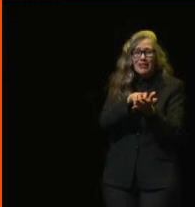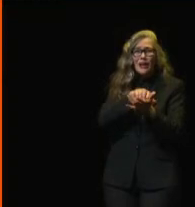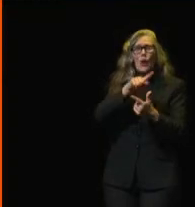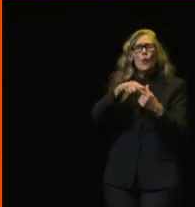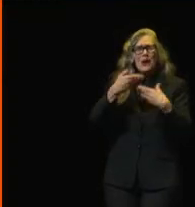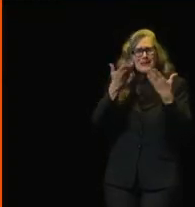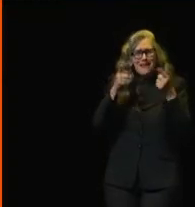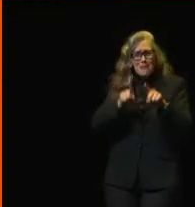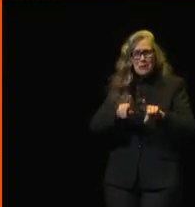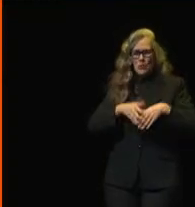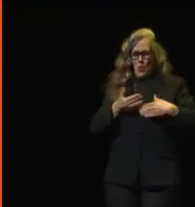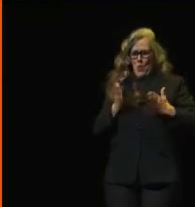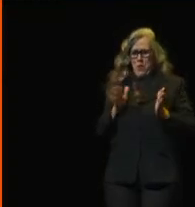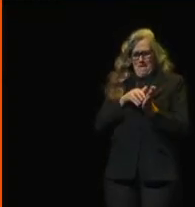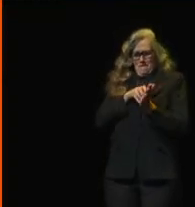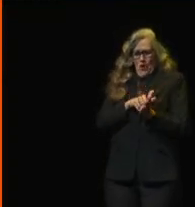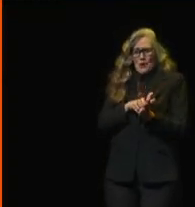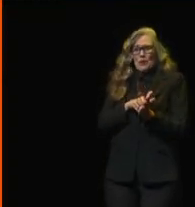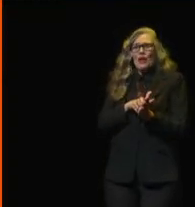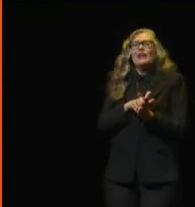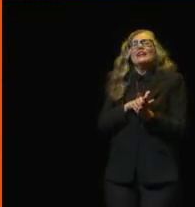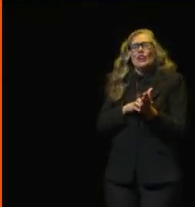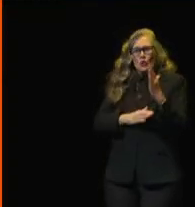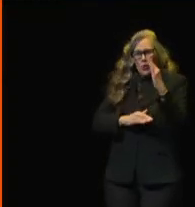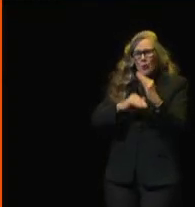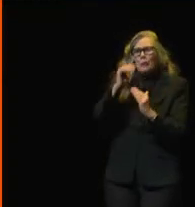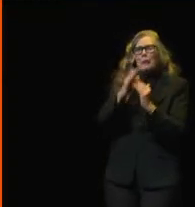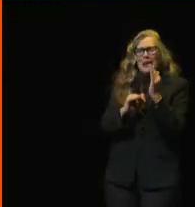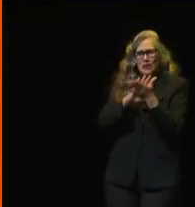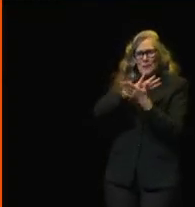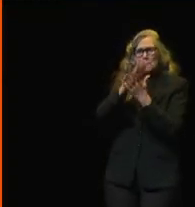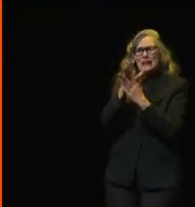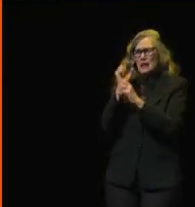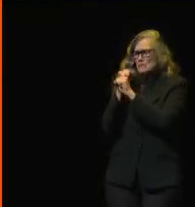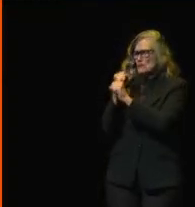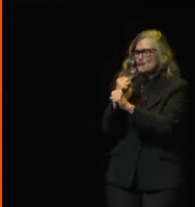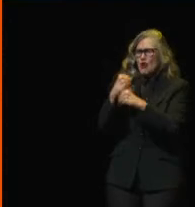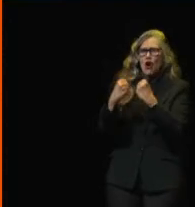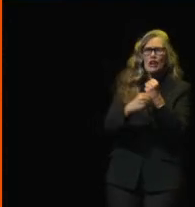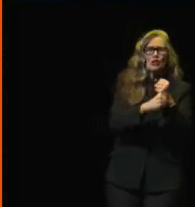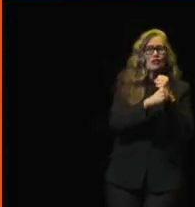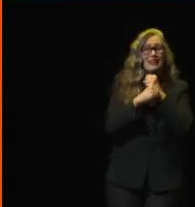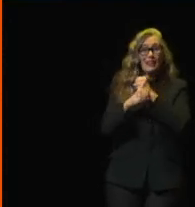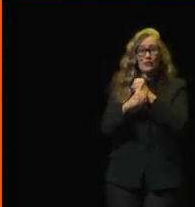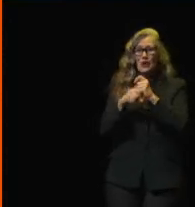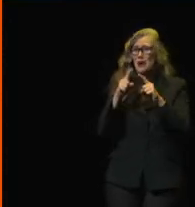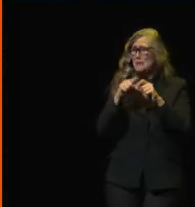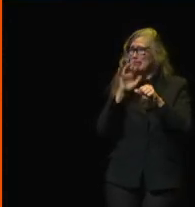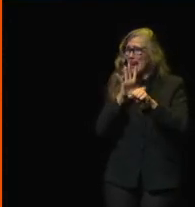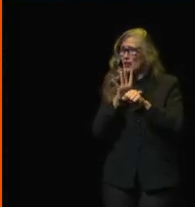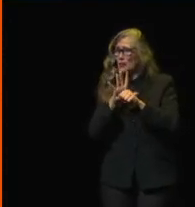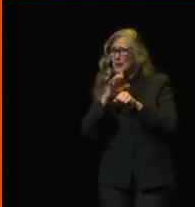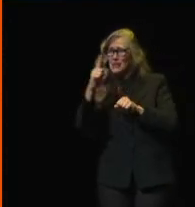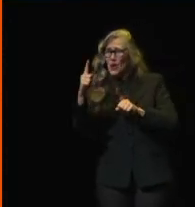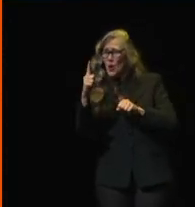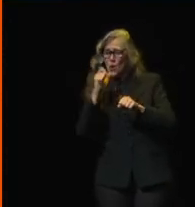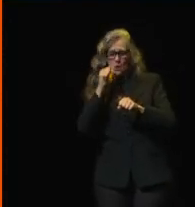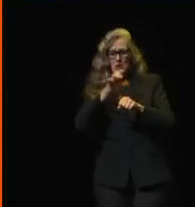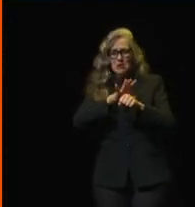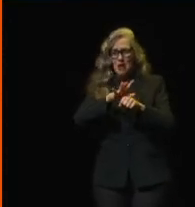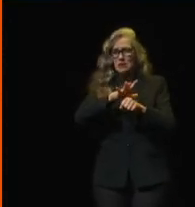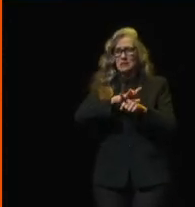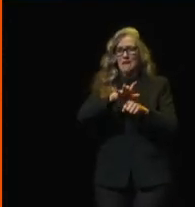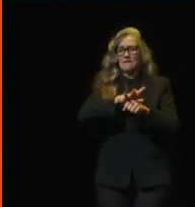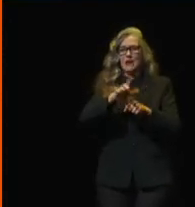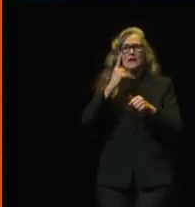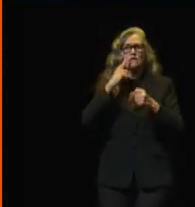things. But passion and intuitive commitment to justice will not alone get the job done. One of the remarkable things about Ady